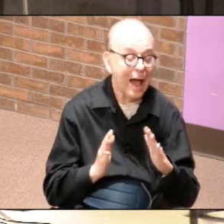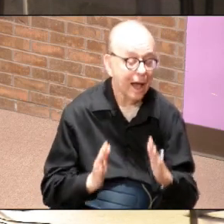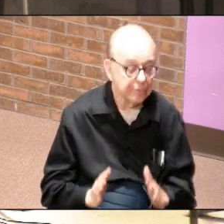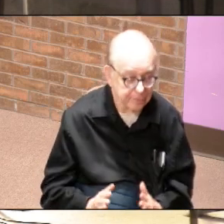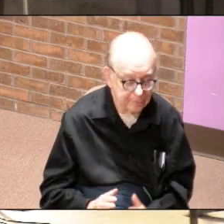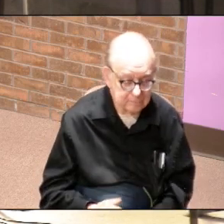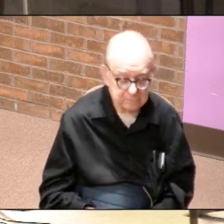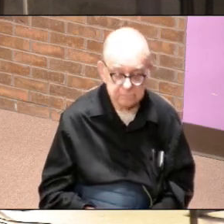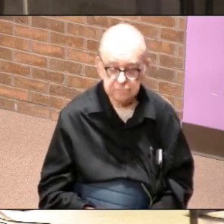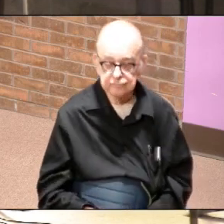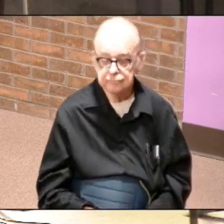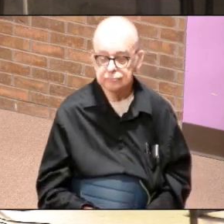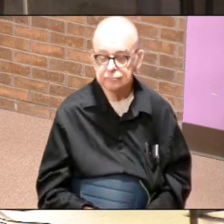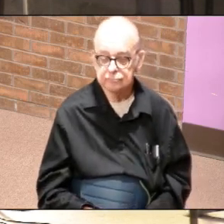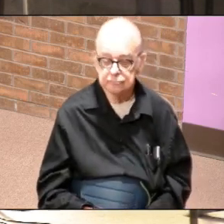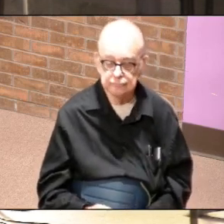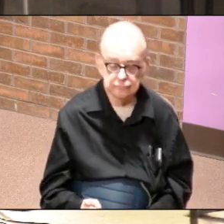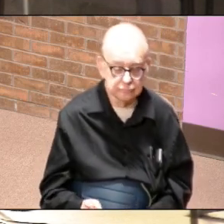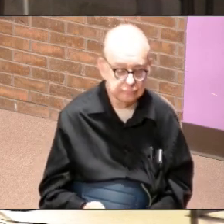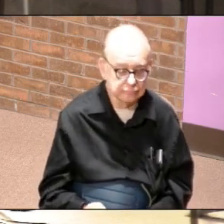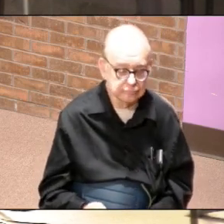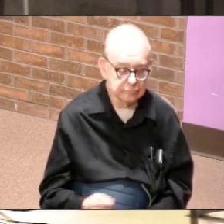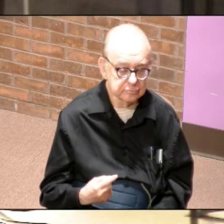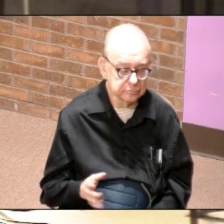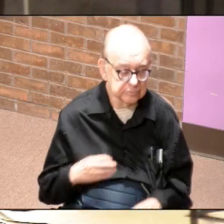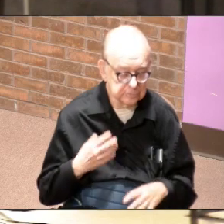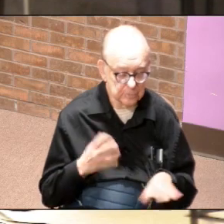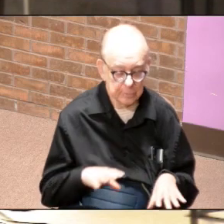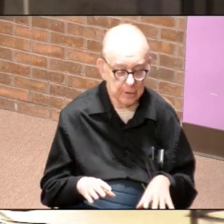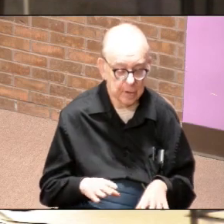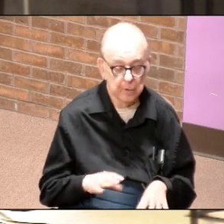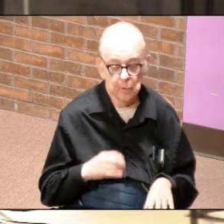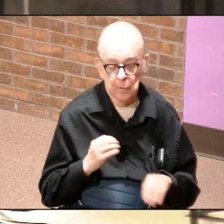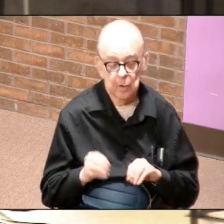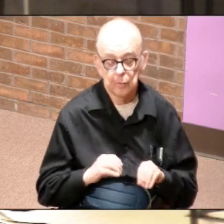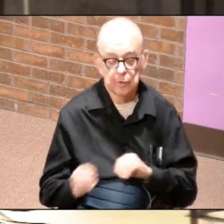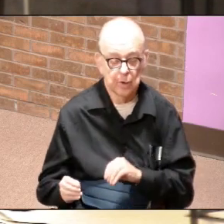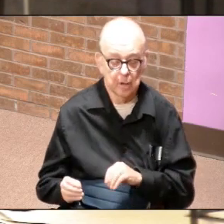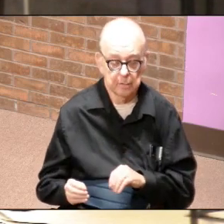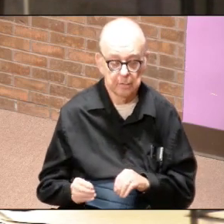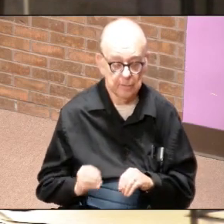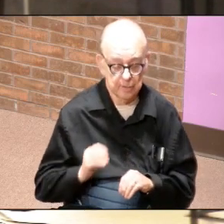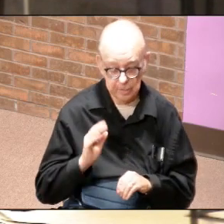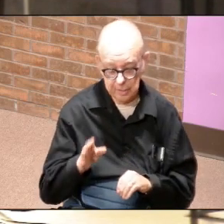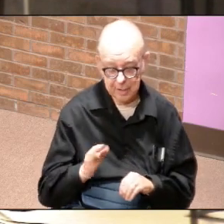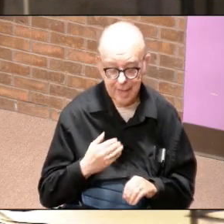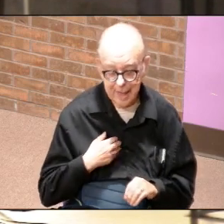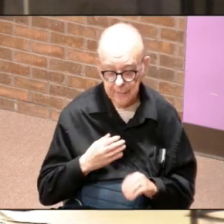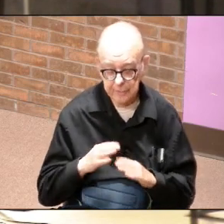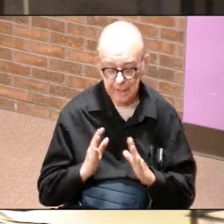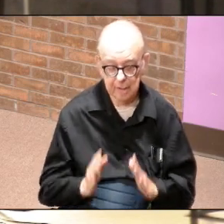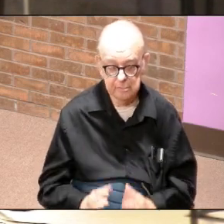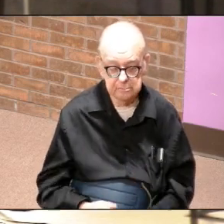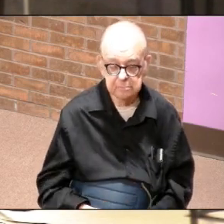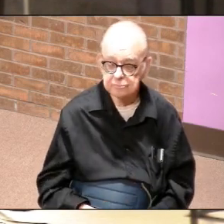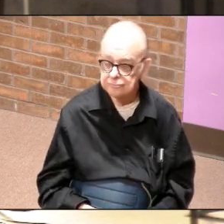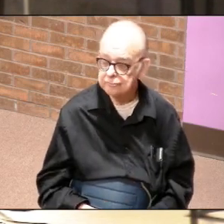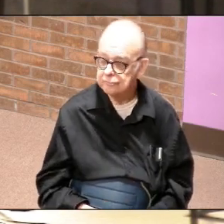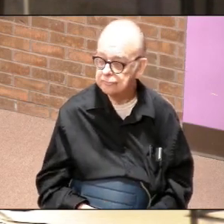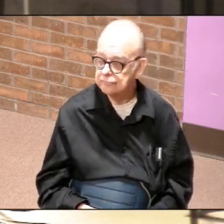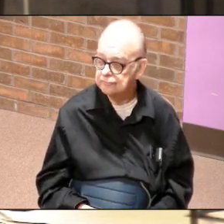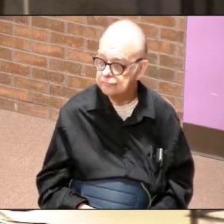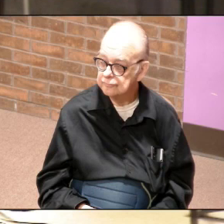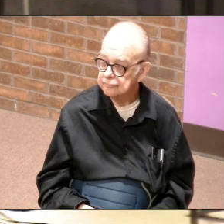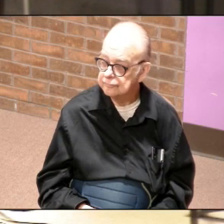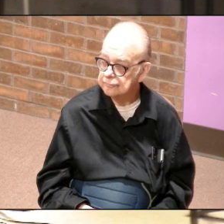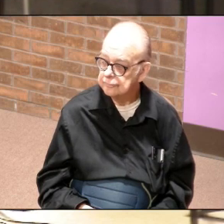And that's, after a while, it was like, okay, we're done. We're out of here. You can have the house. It's yours. But look at